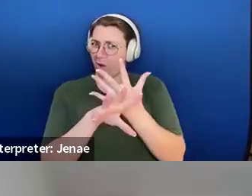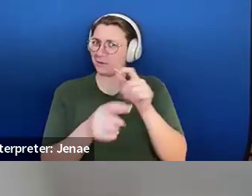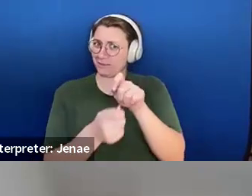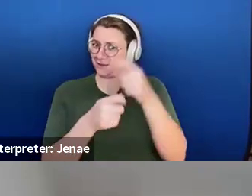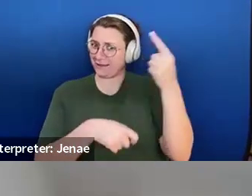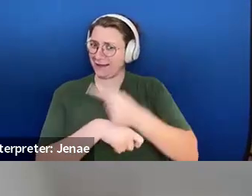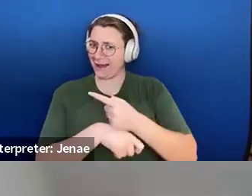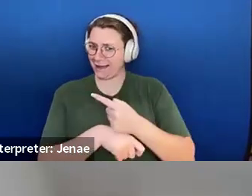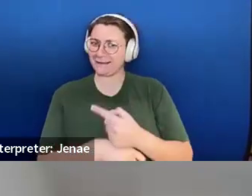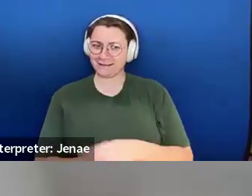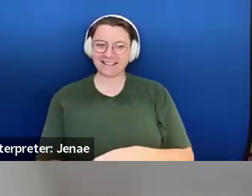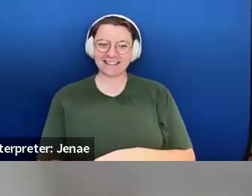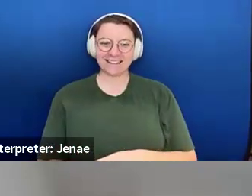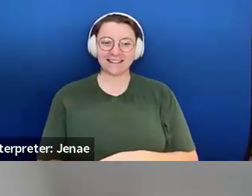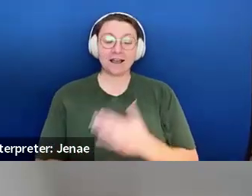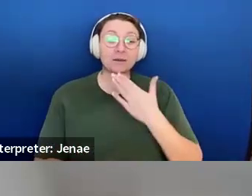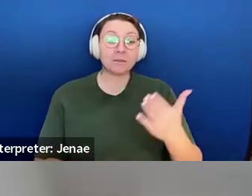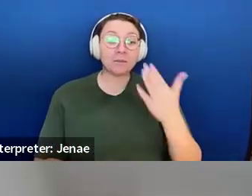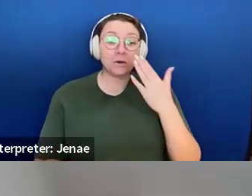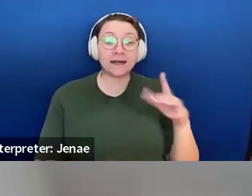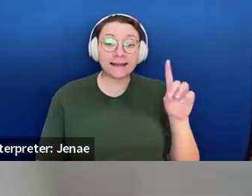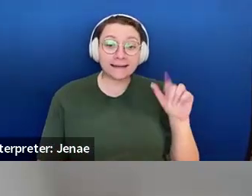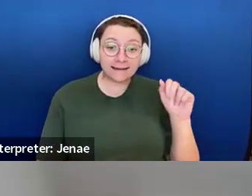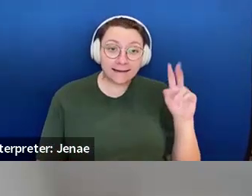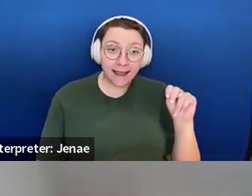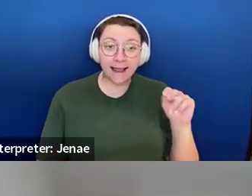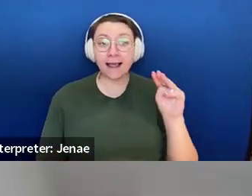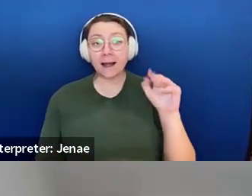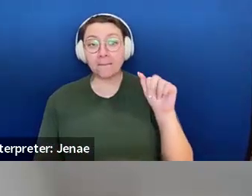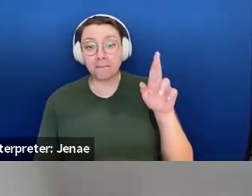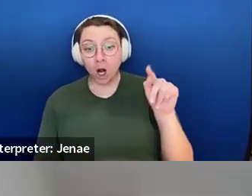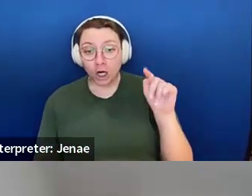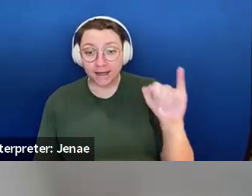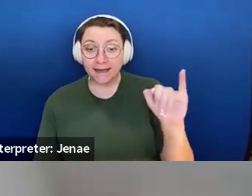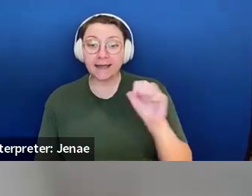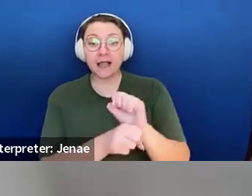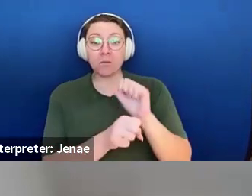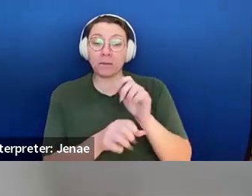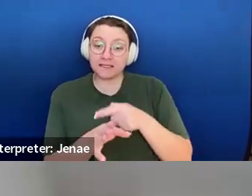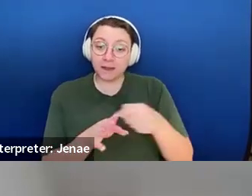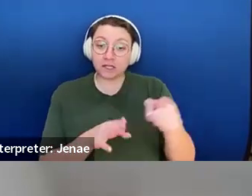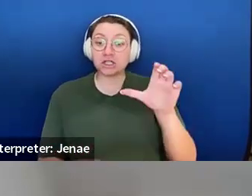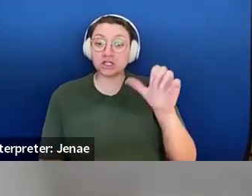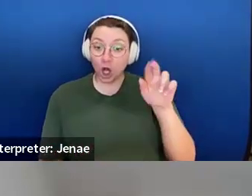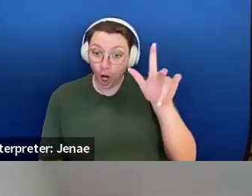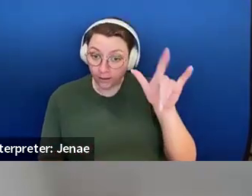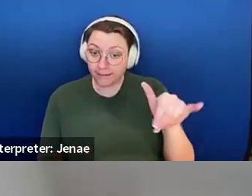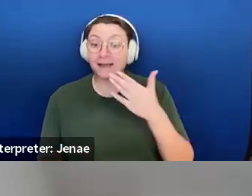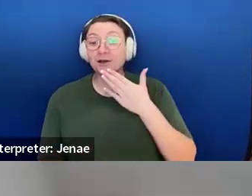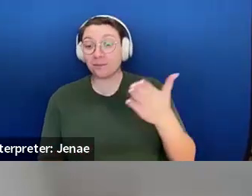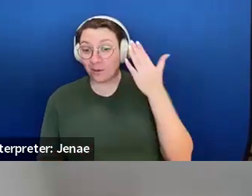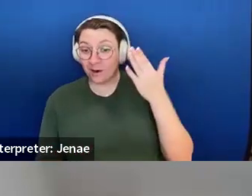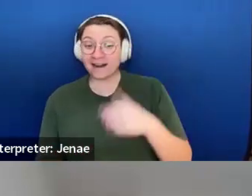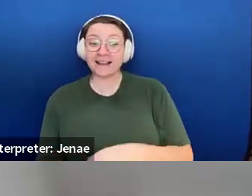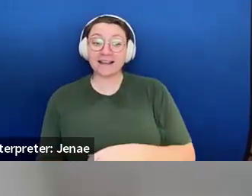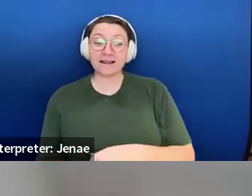days. And good morning. I see Deanne and Marty and our employment specialist, Carly, on. Good morning from Community Services. We also